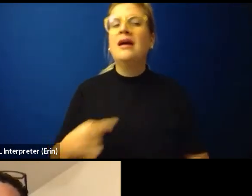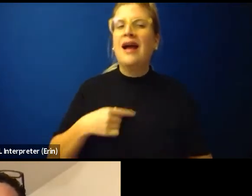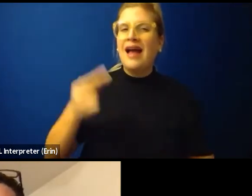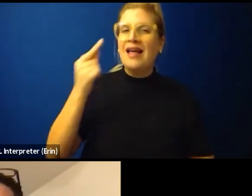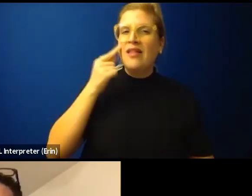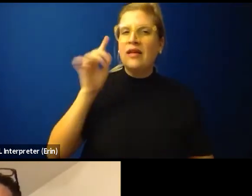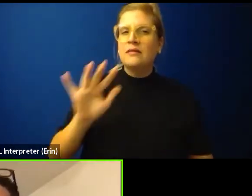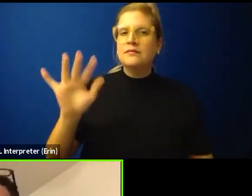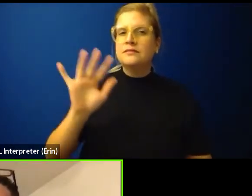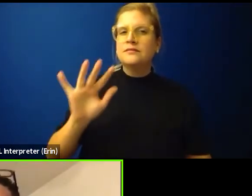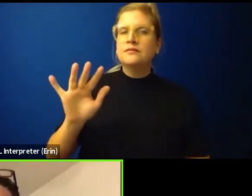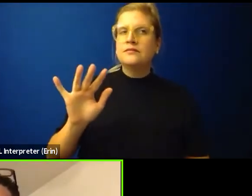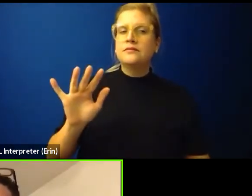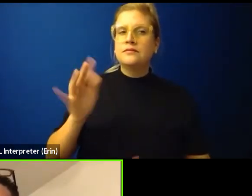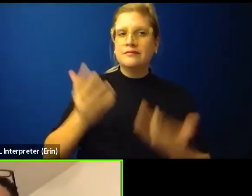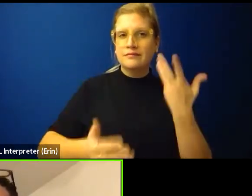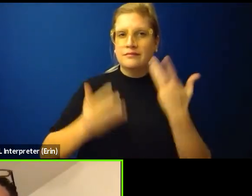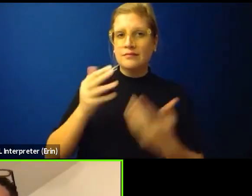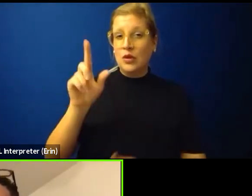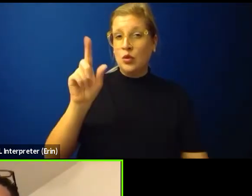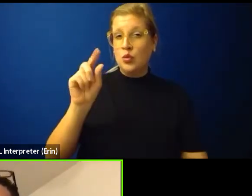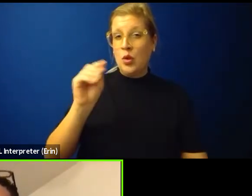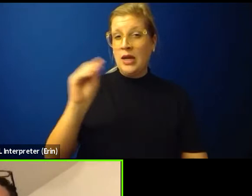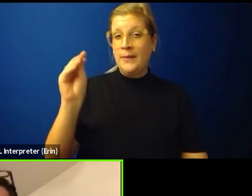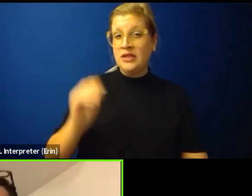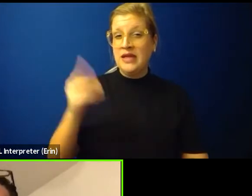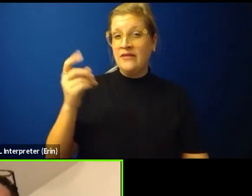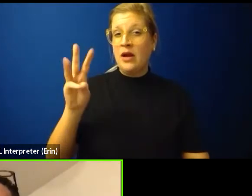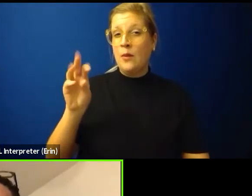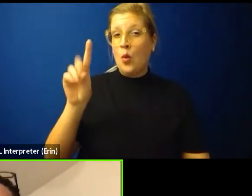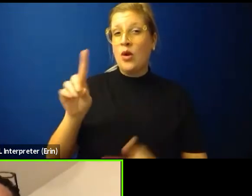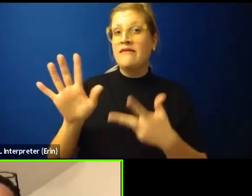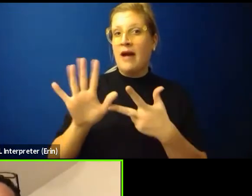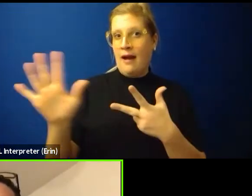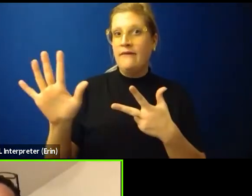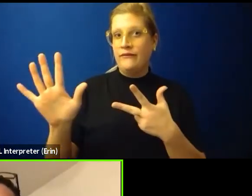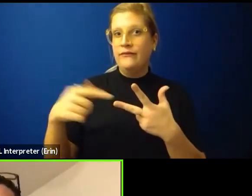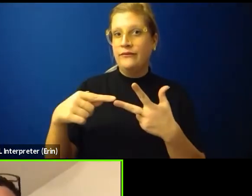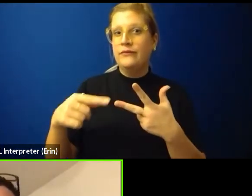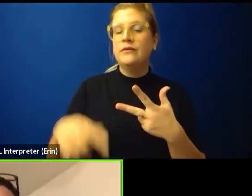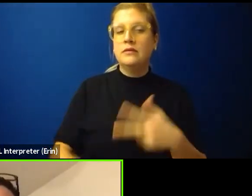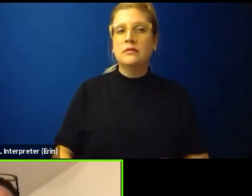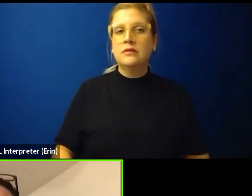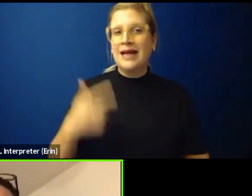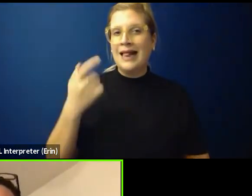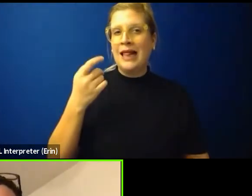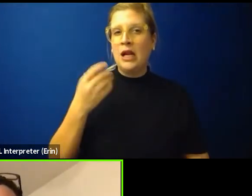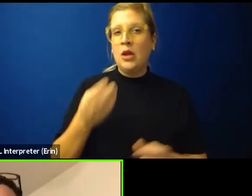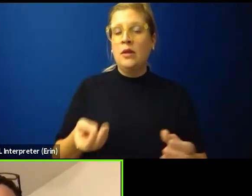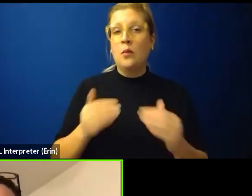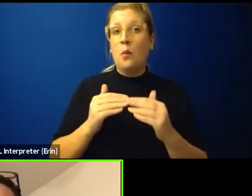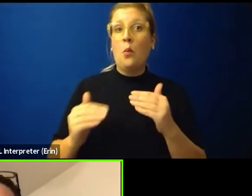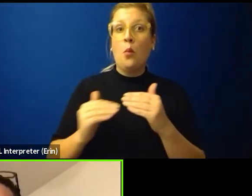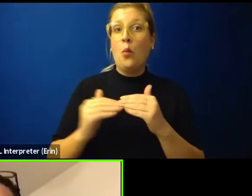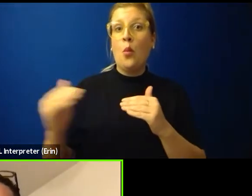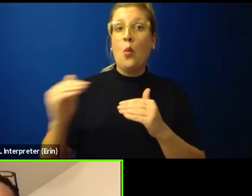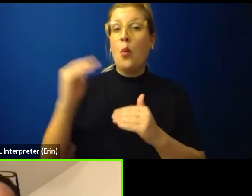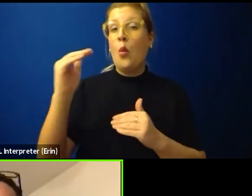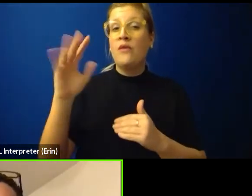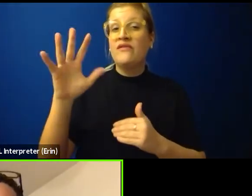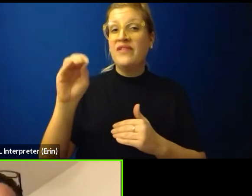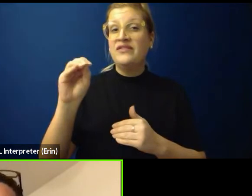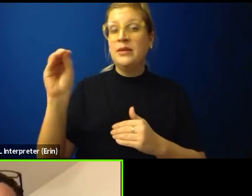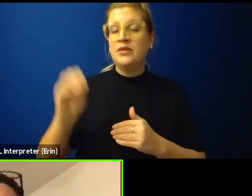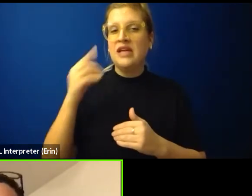about, I think there's probably like 20% that is coming from Ward 5, a little over 50% for Ward 7 and 8.